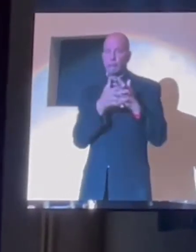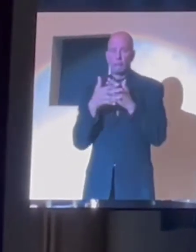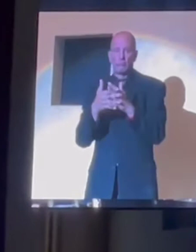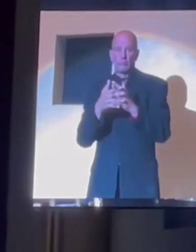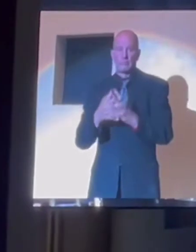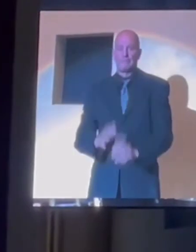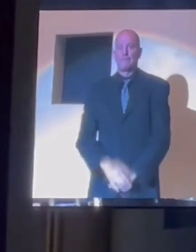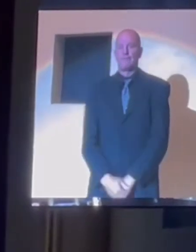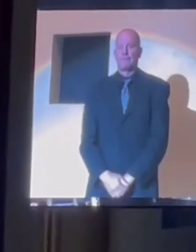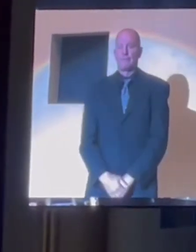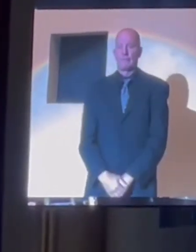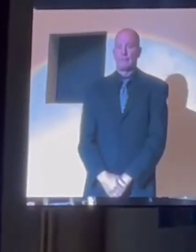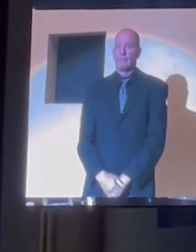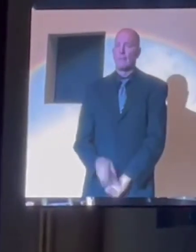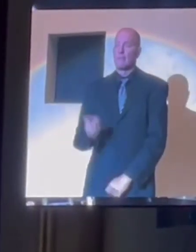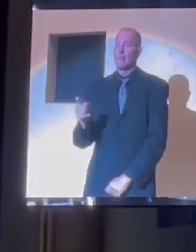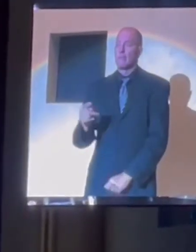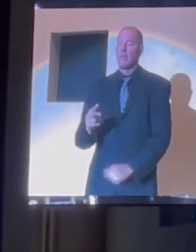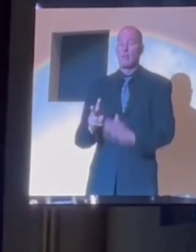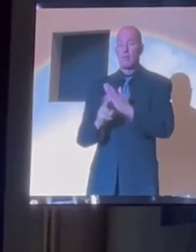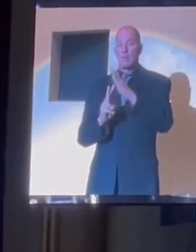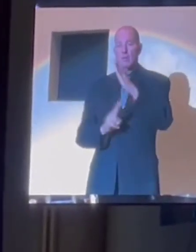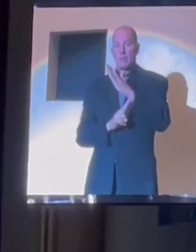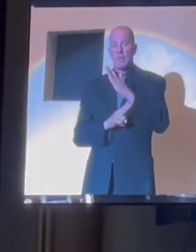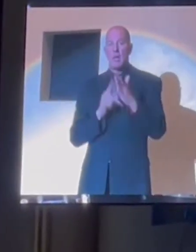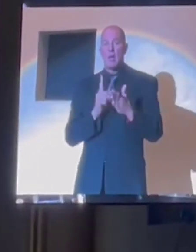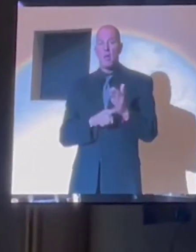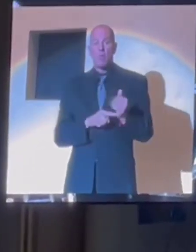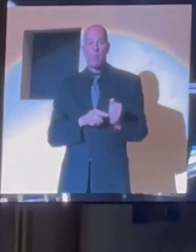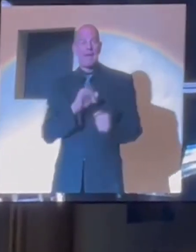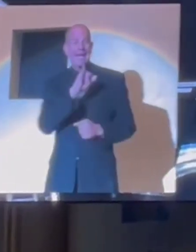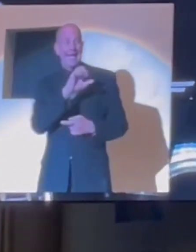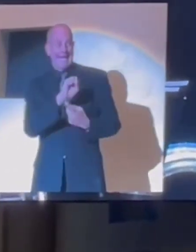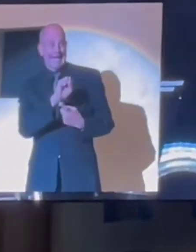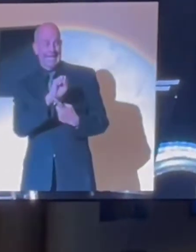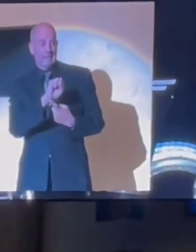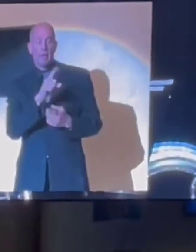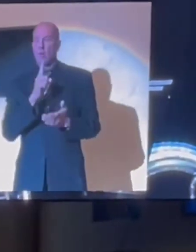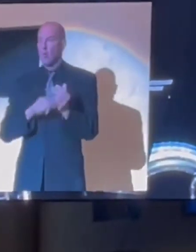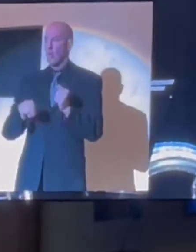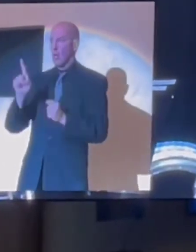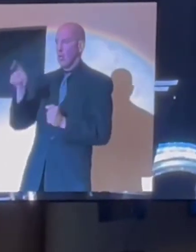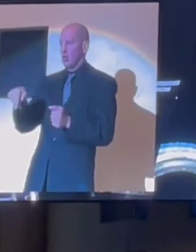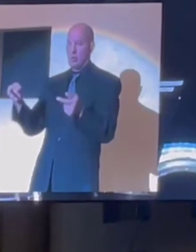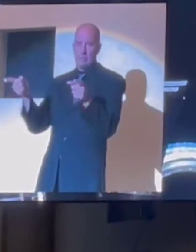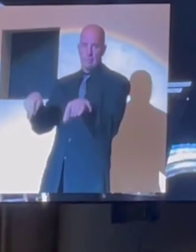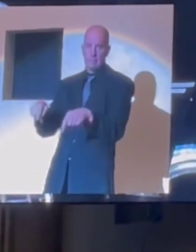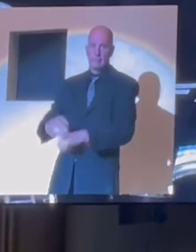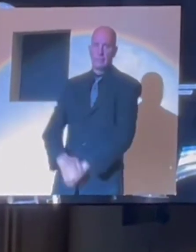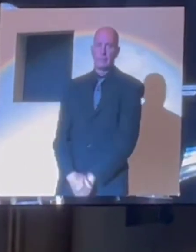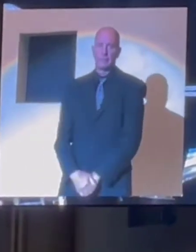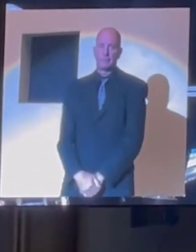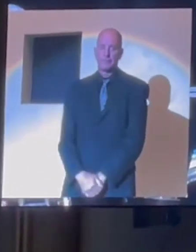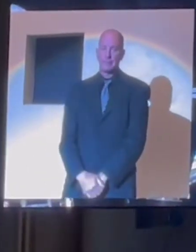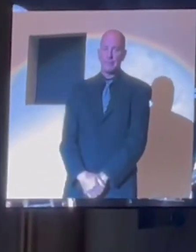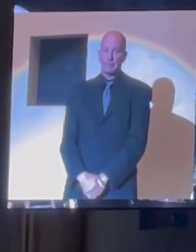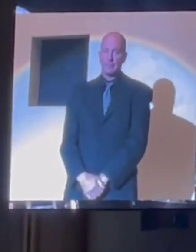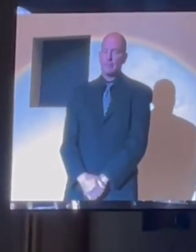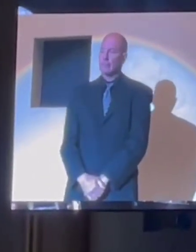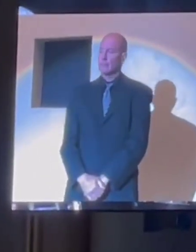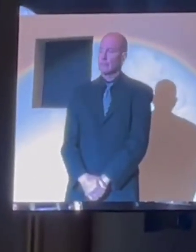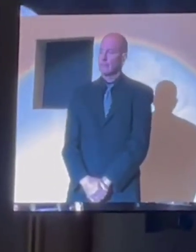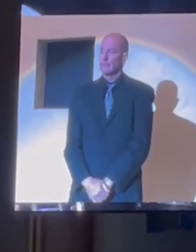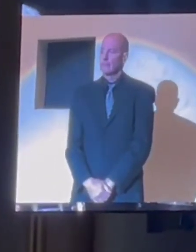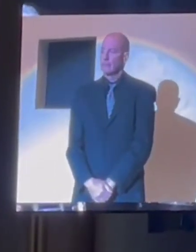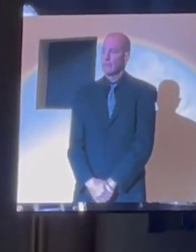Norm was a bridge between what is and what should be. He learned that when he reflected on his childhood